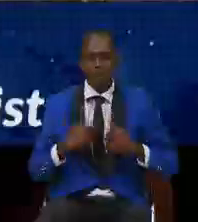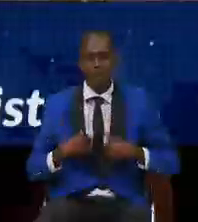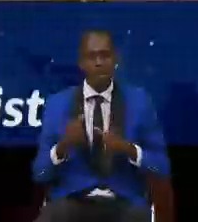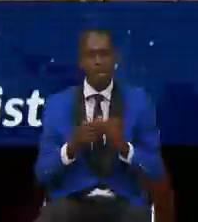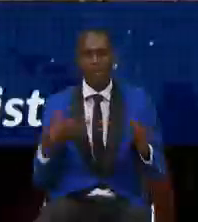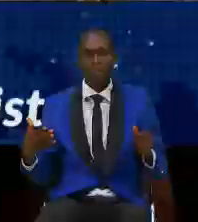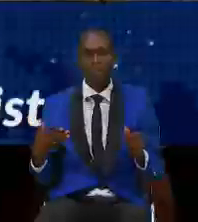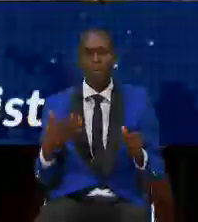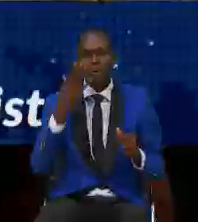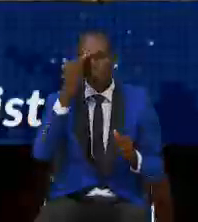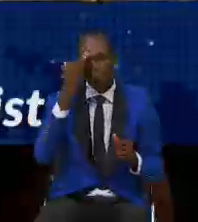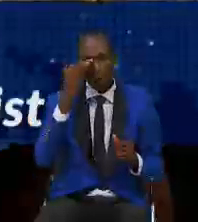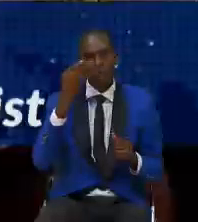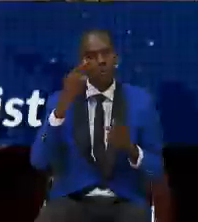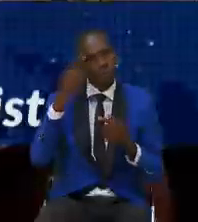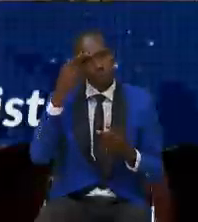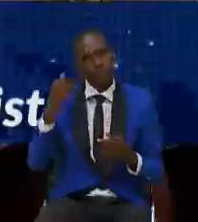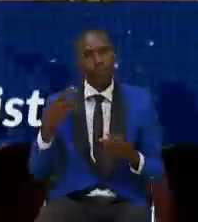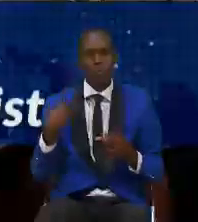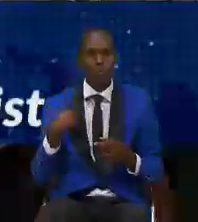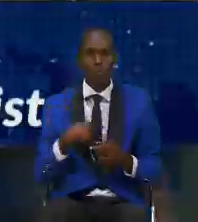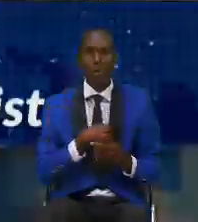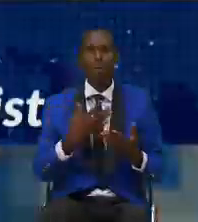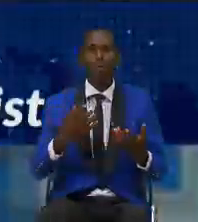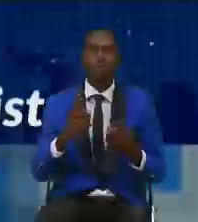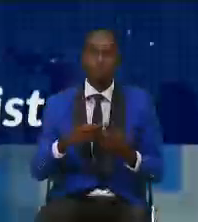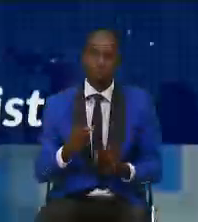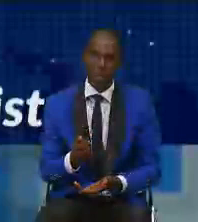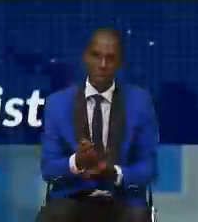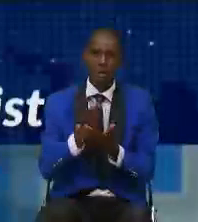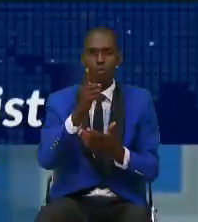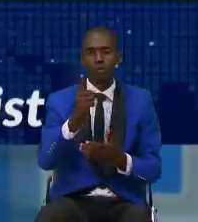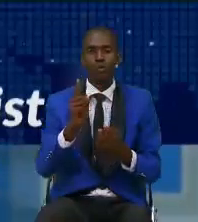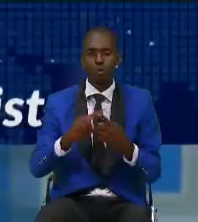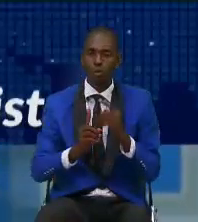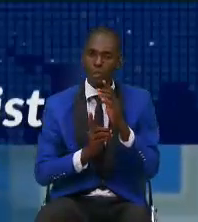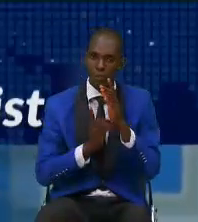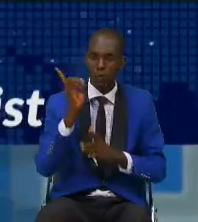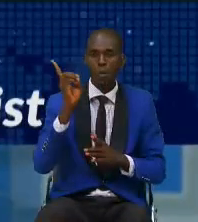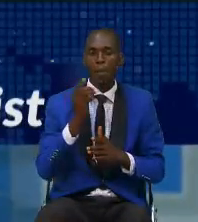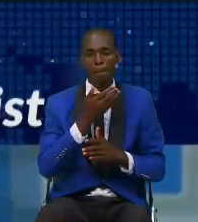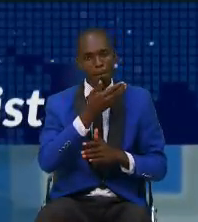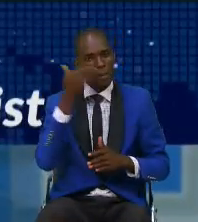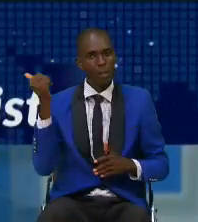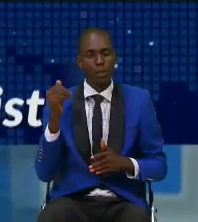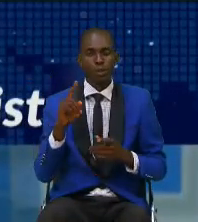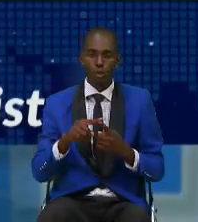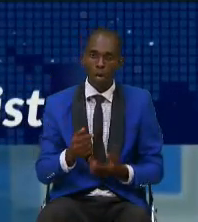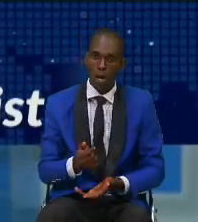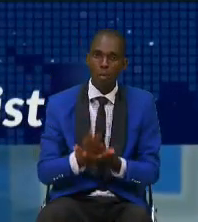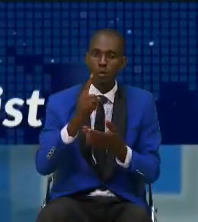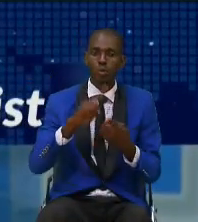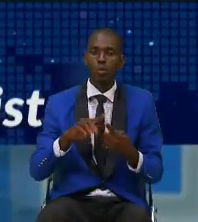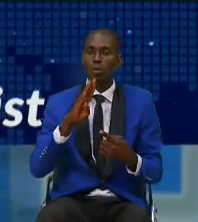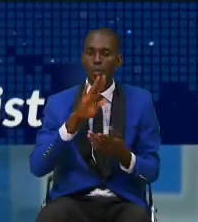more spiritual help to you. We want to contact you after this program to be of more spiritual help to you and to